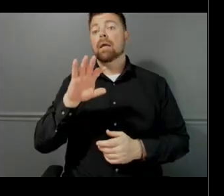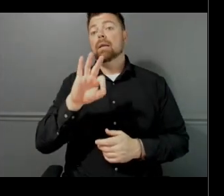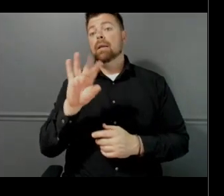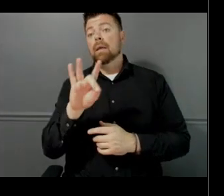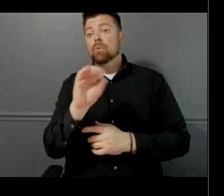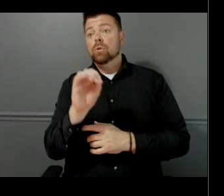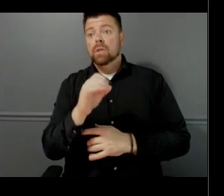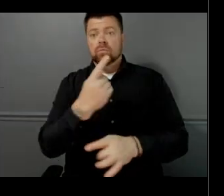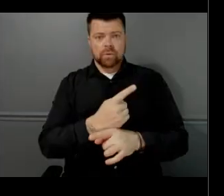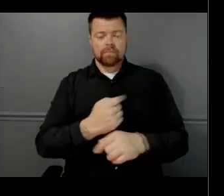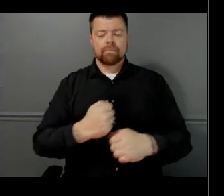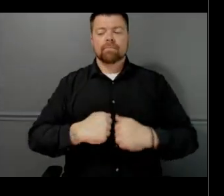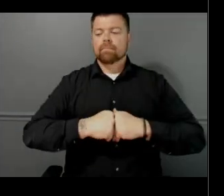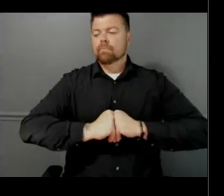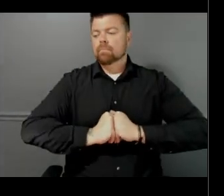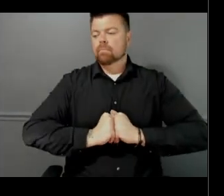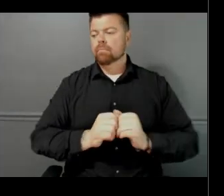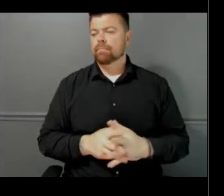one correct.